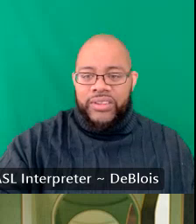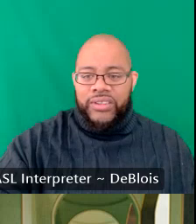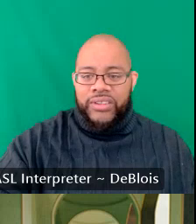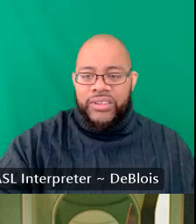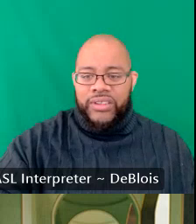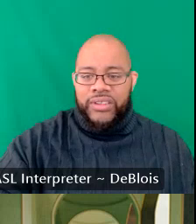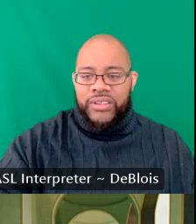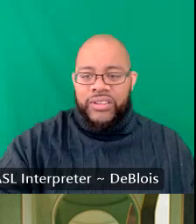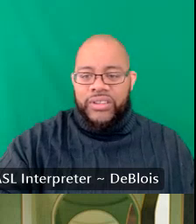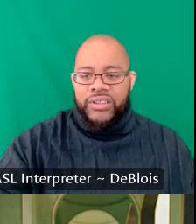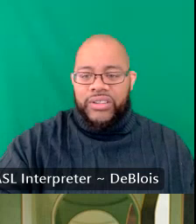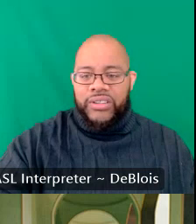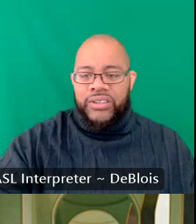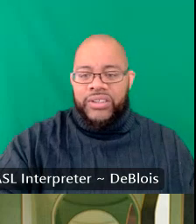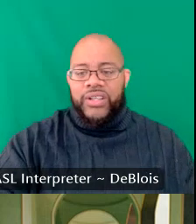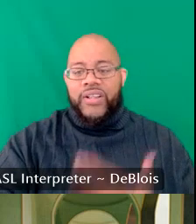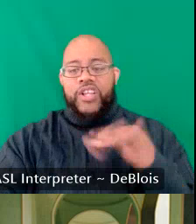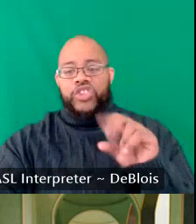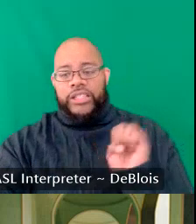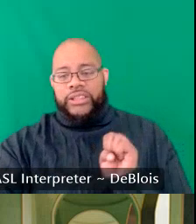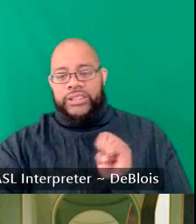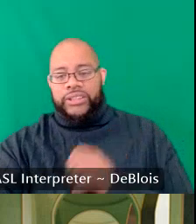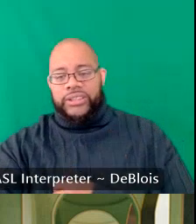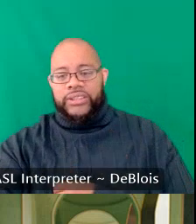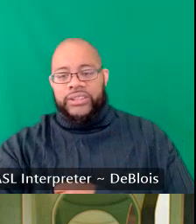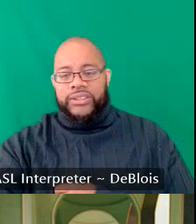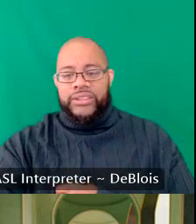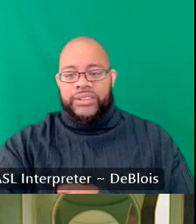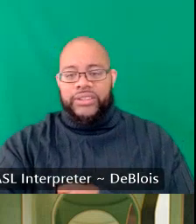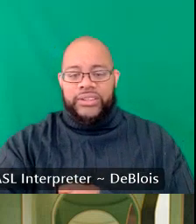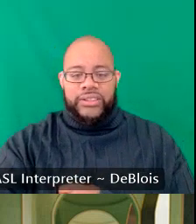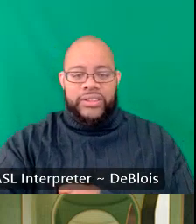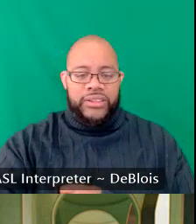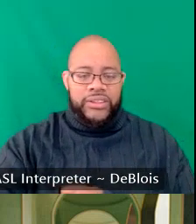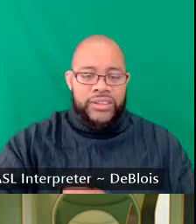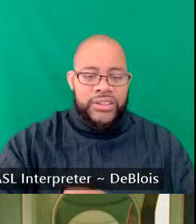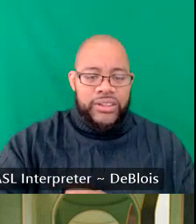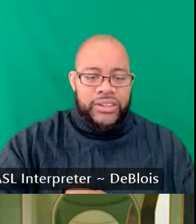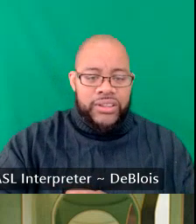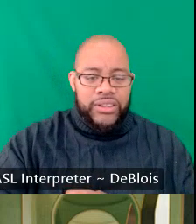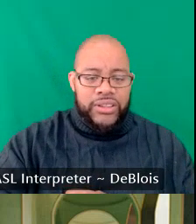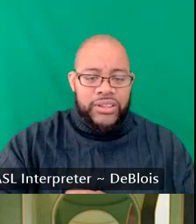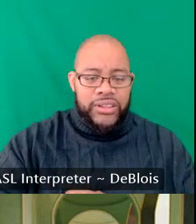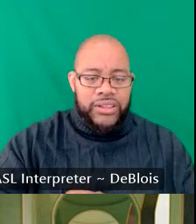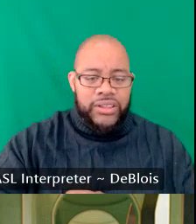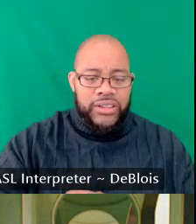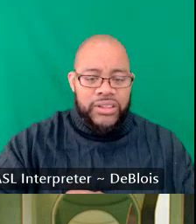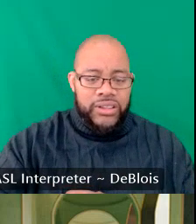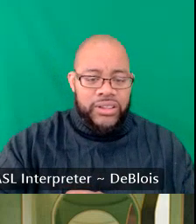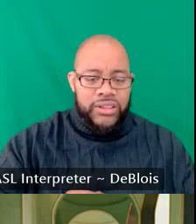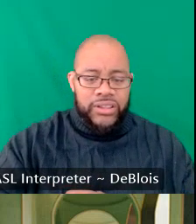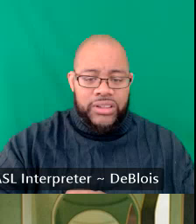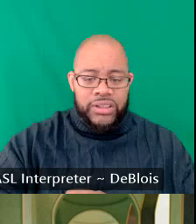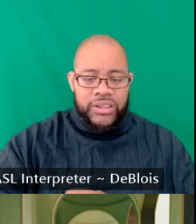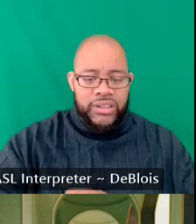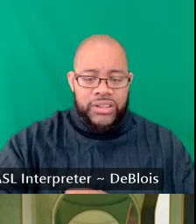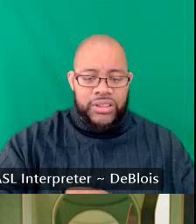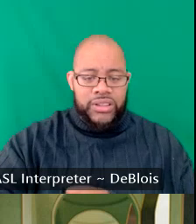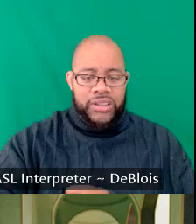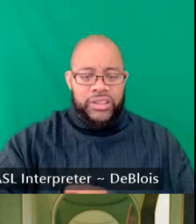And thank you, Janice. Appreciate that. How about if you were in years 5 to 10 of budget?